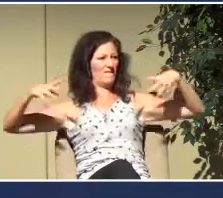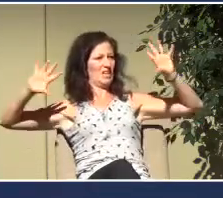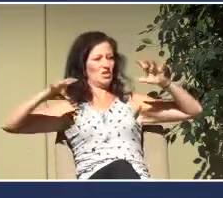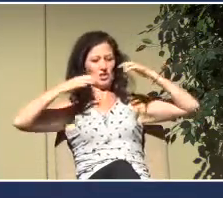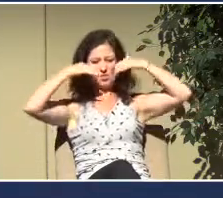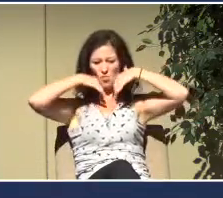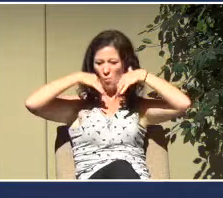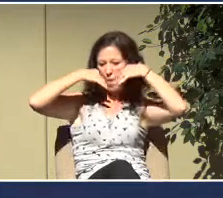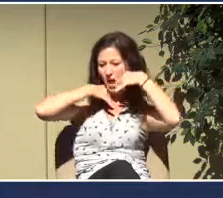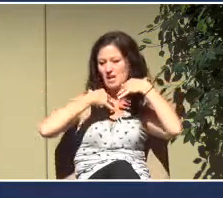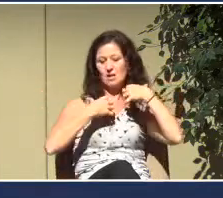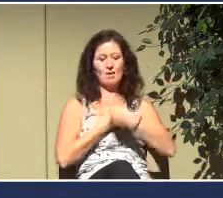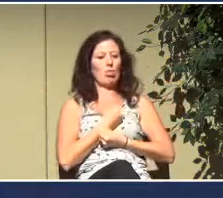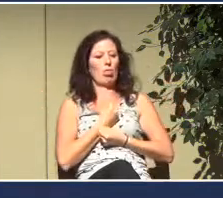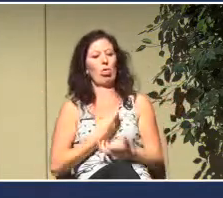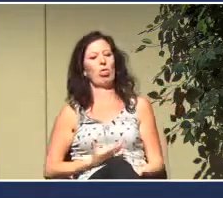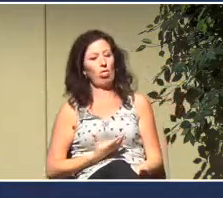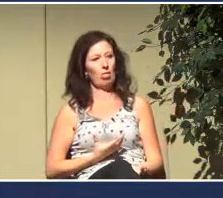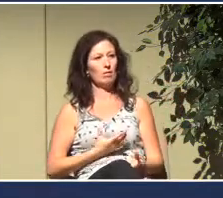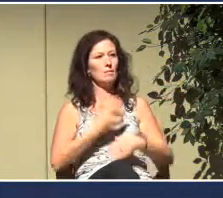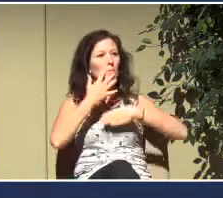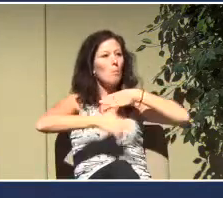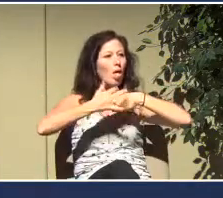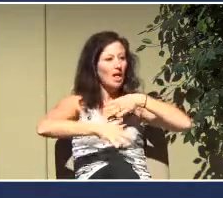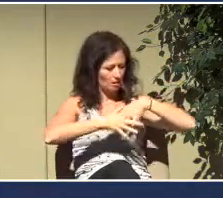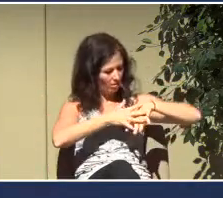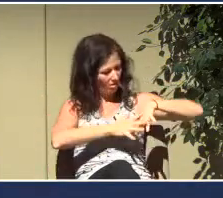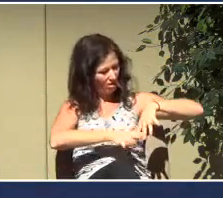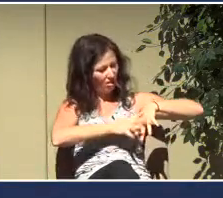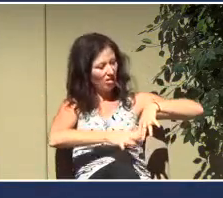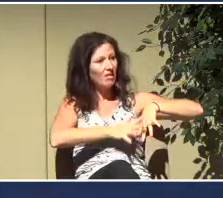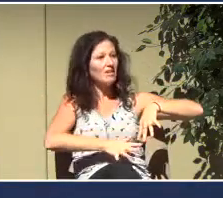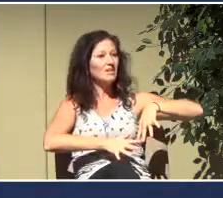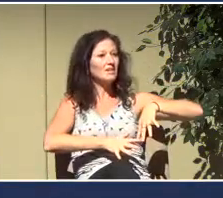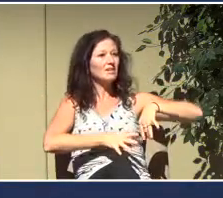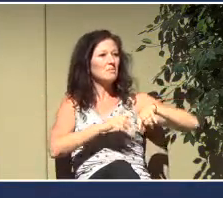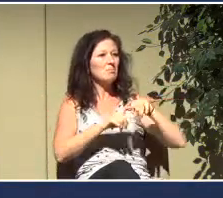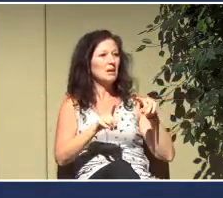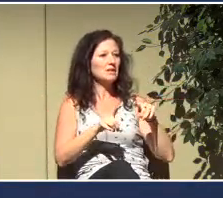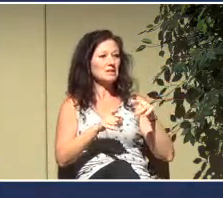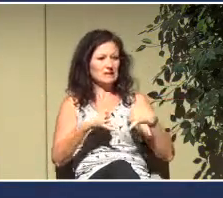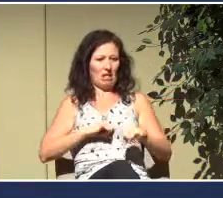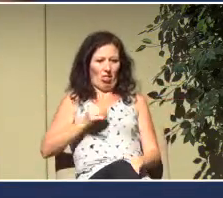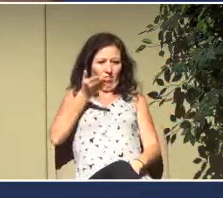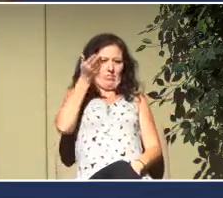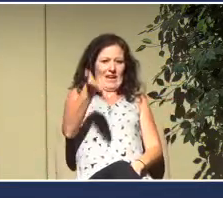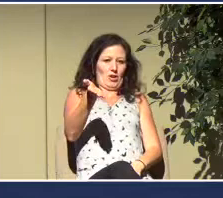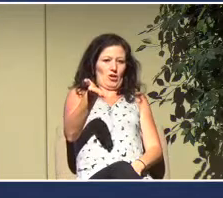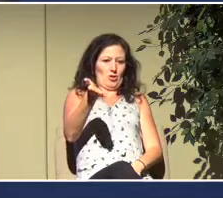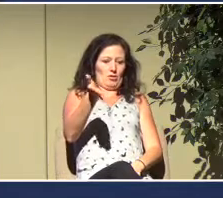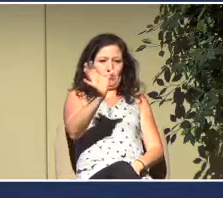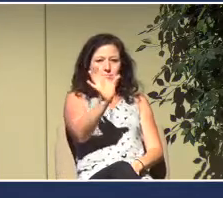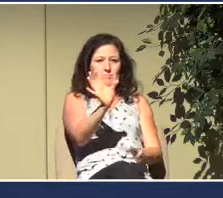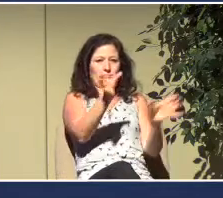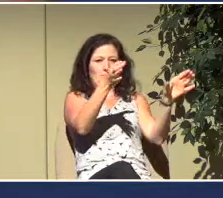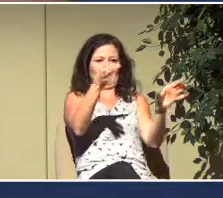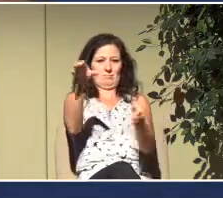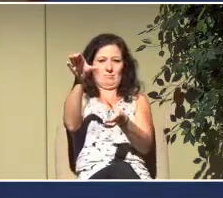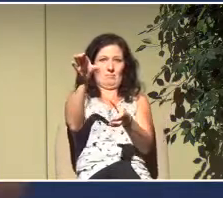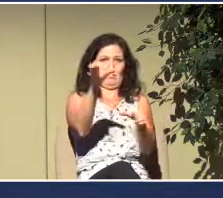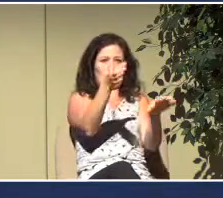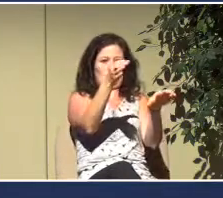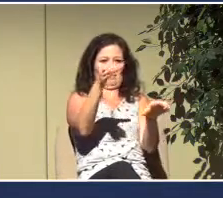exhausted, sweaty, often with bloody knuckles. And it was just swinging there, taunting me.